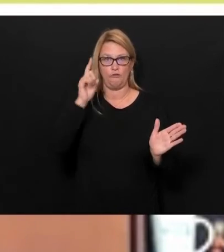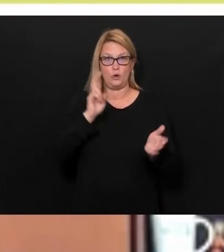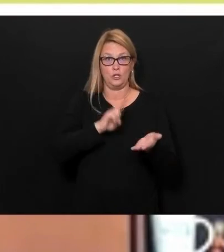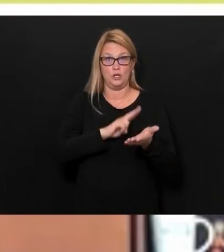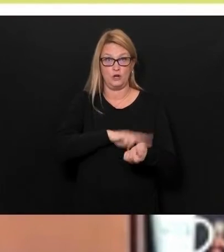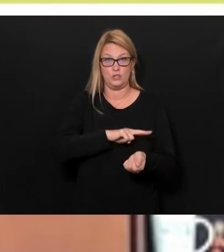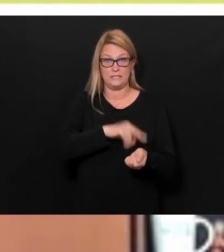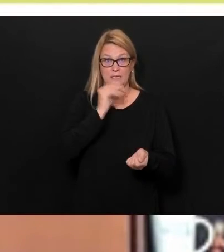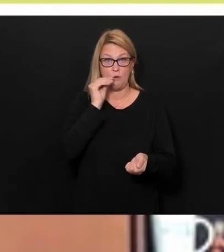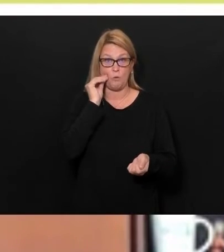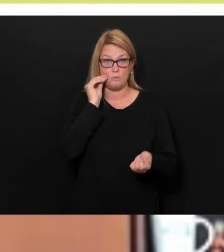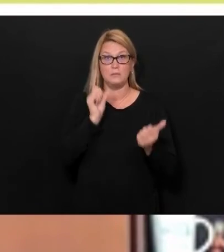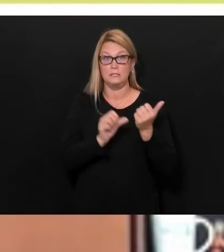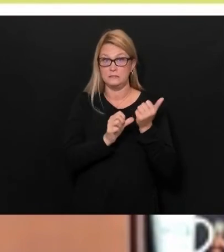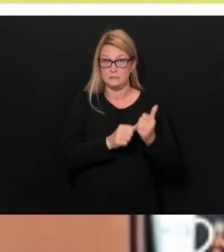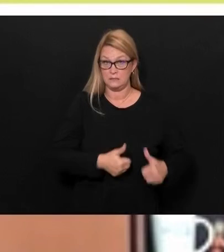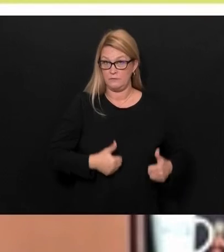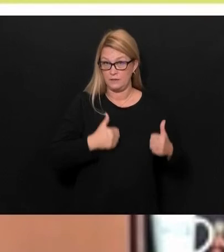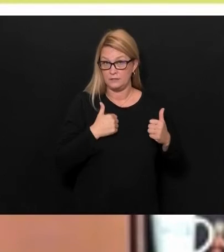We have,